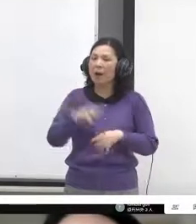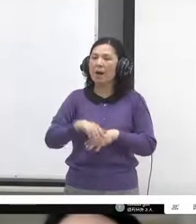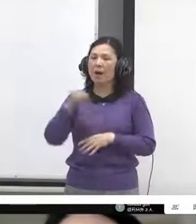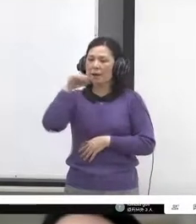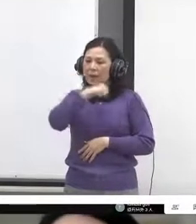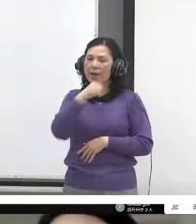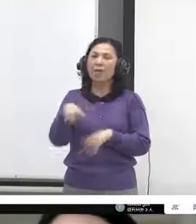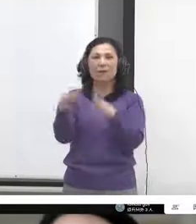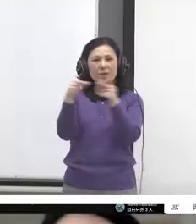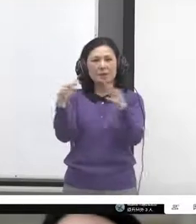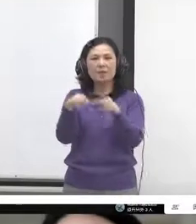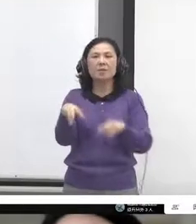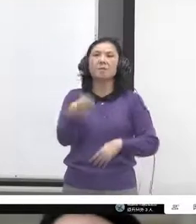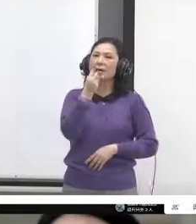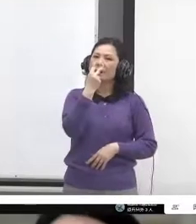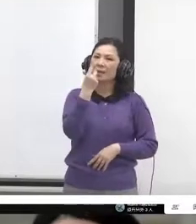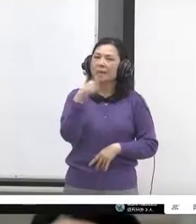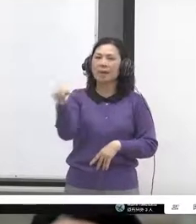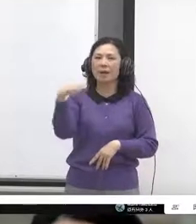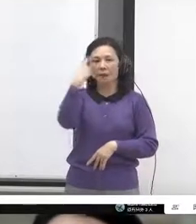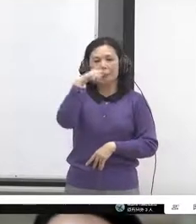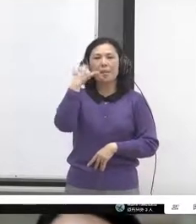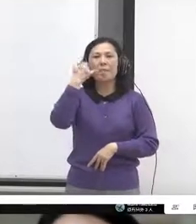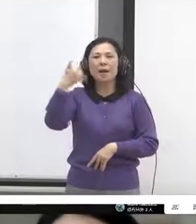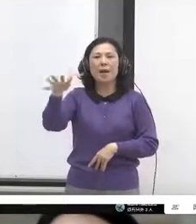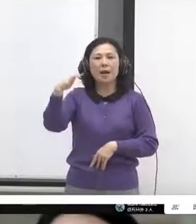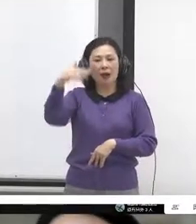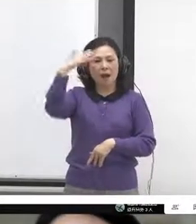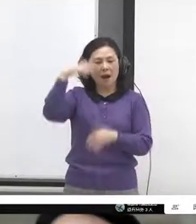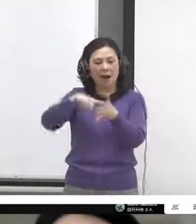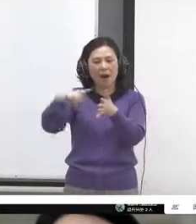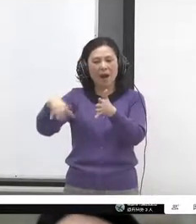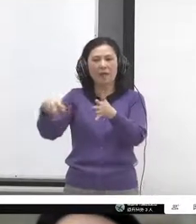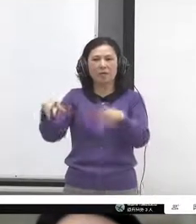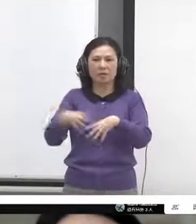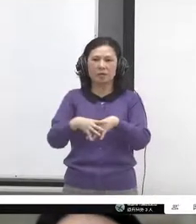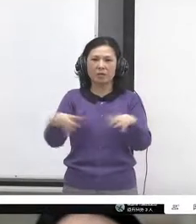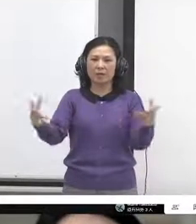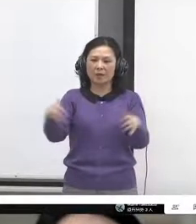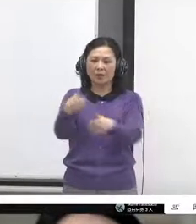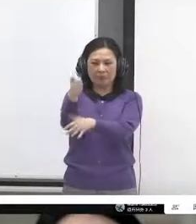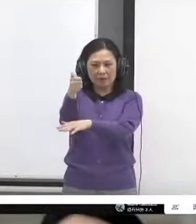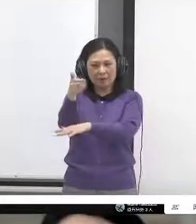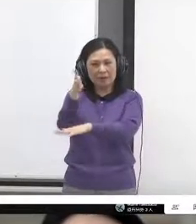people is a story and their work and their collaborations.